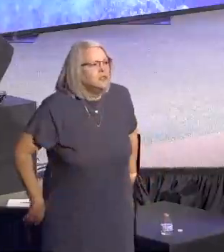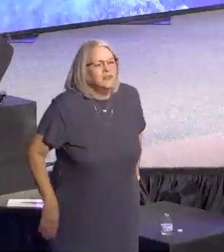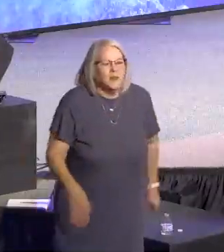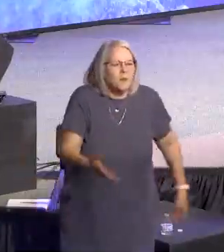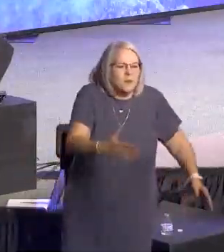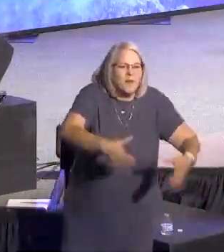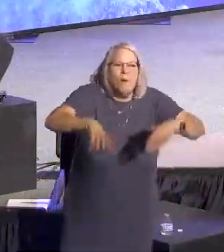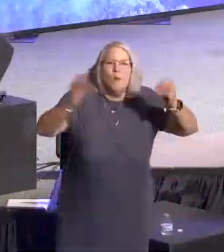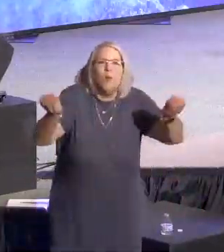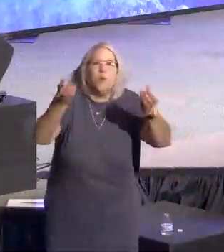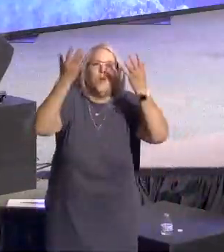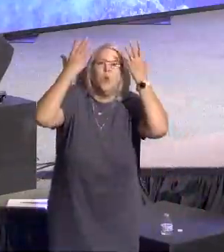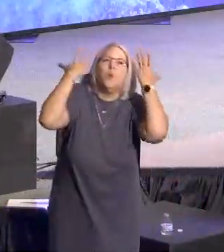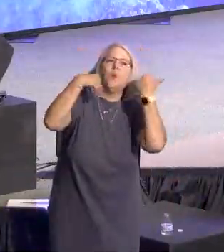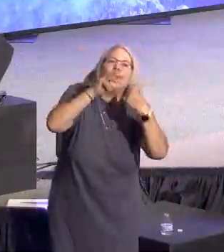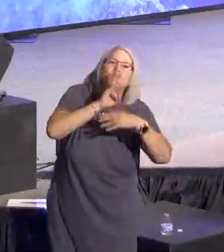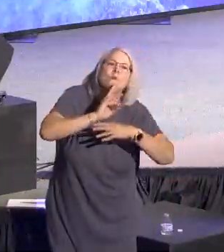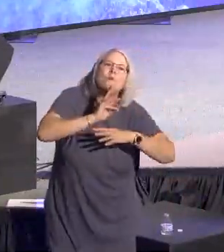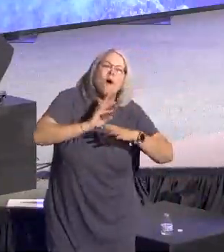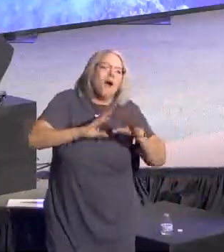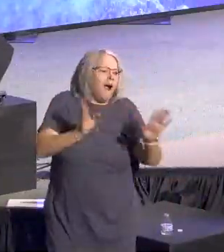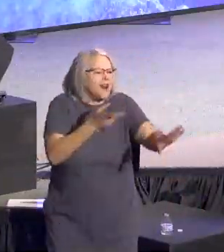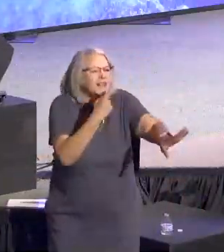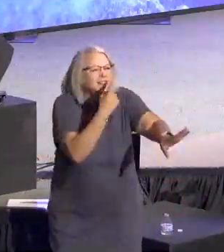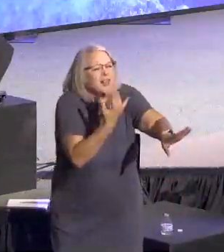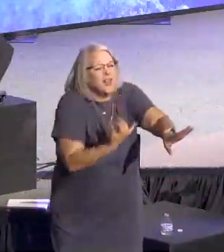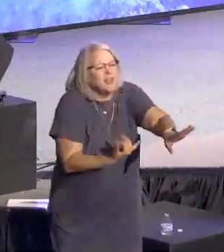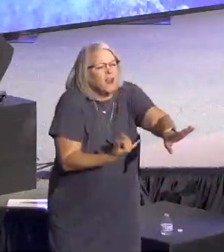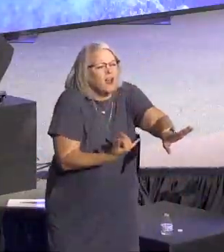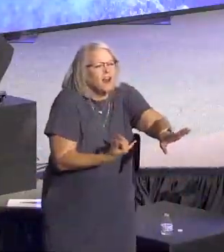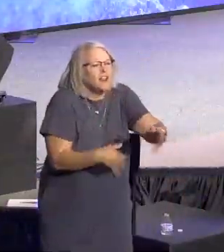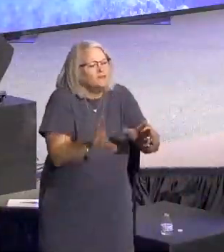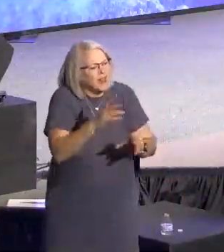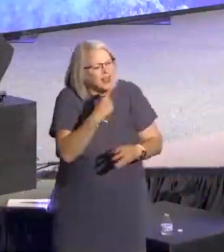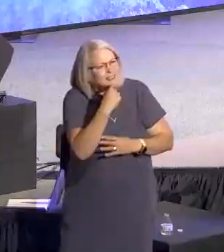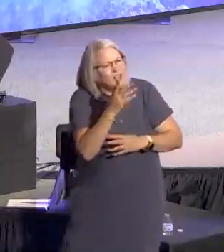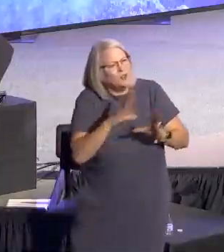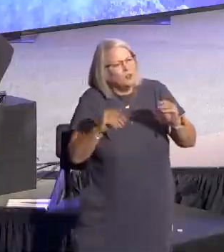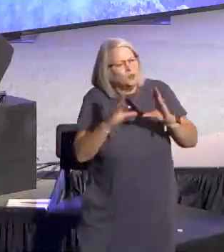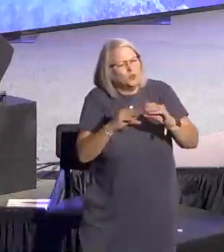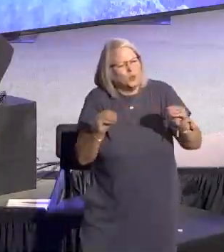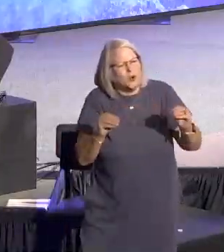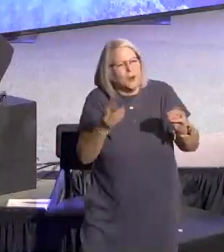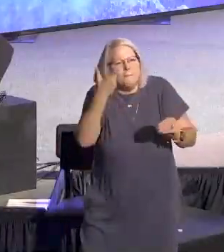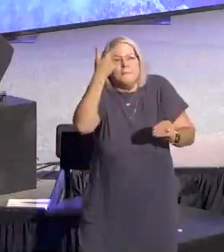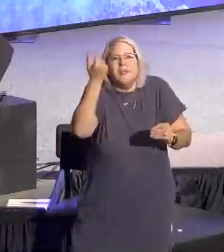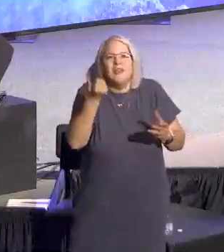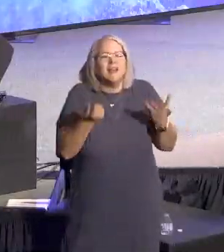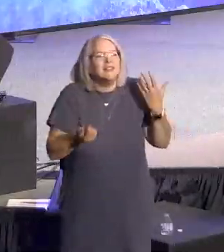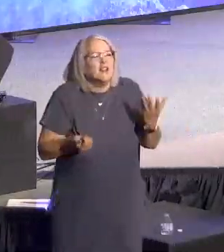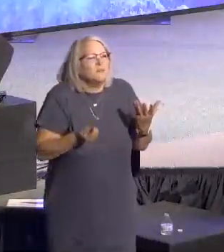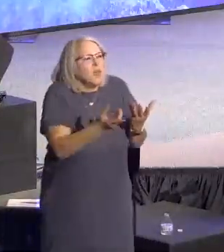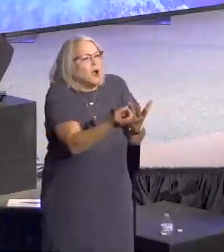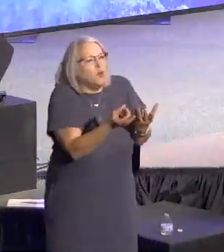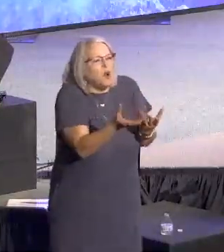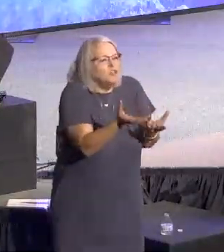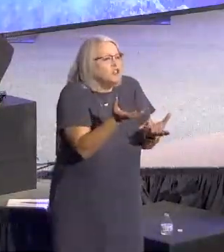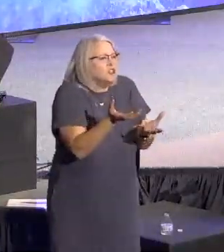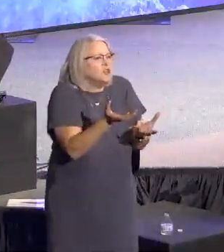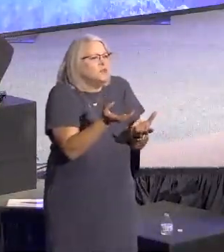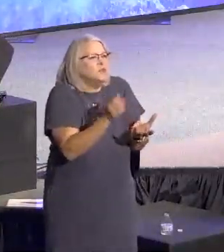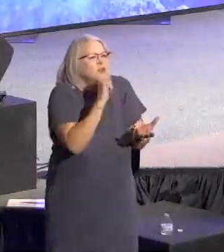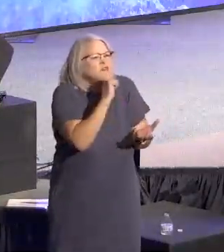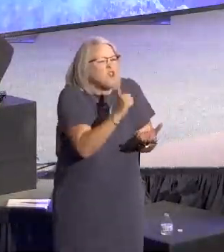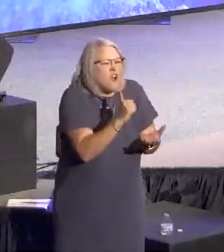water. And I say that today, and I tell you that story because I want you to not